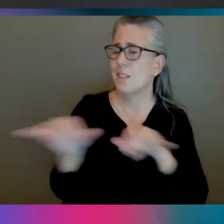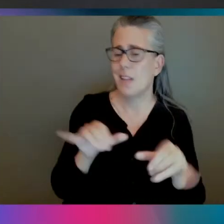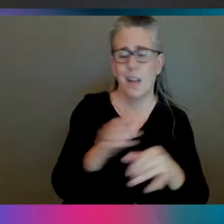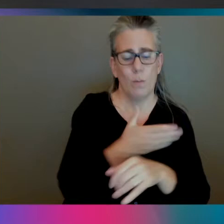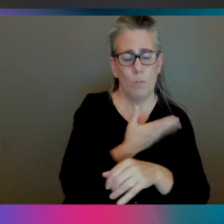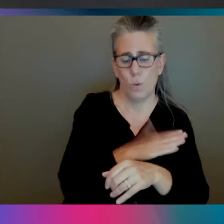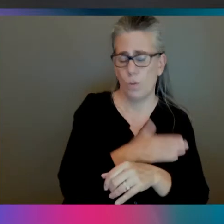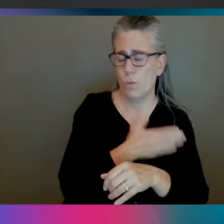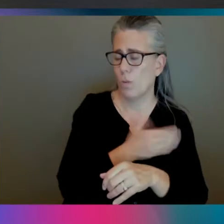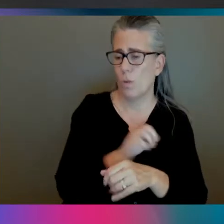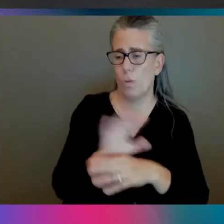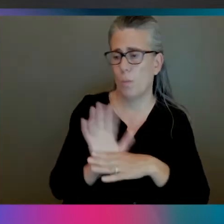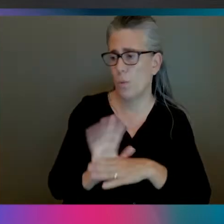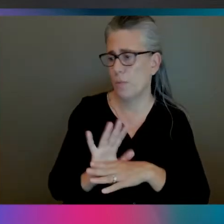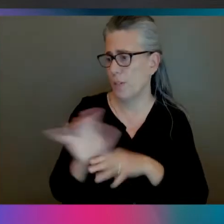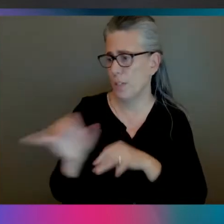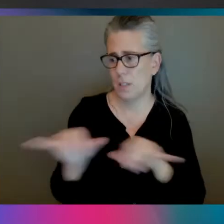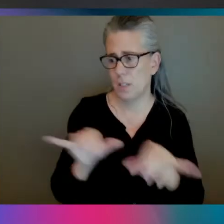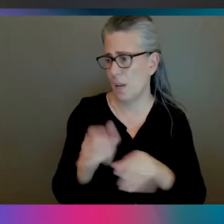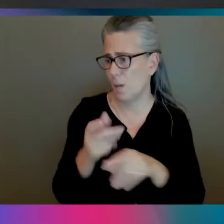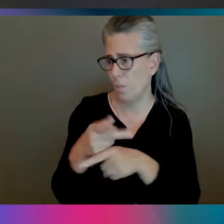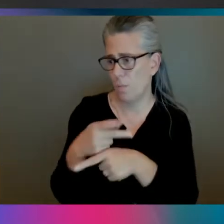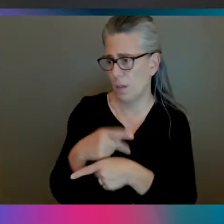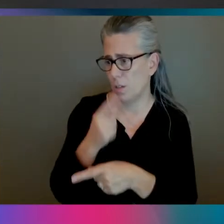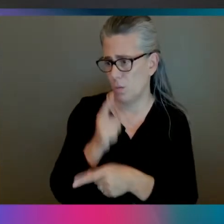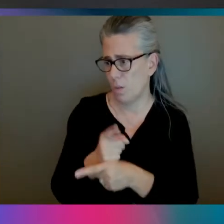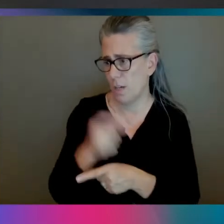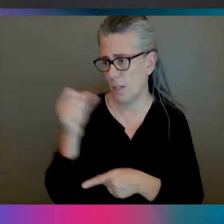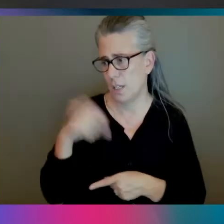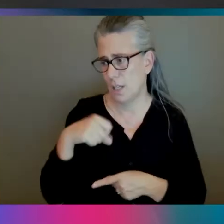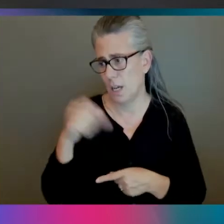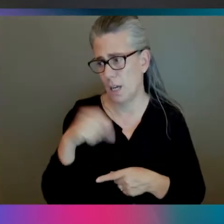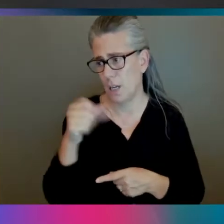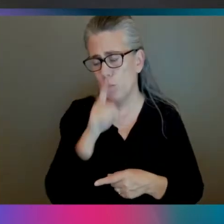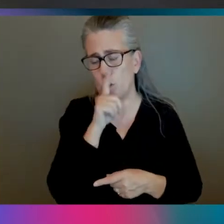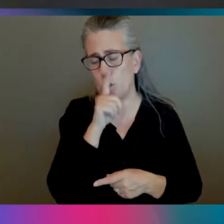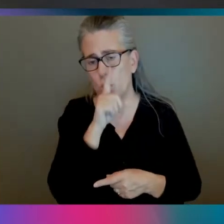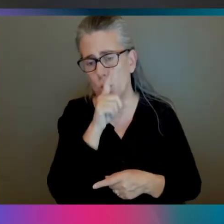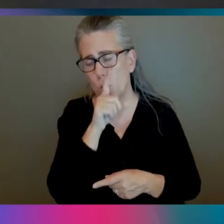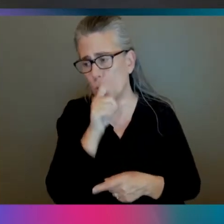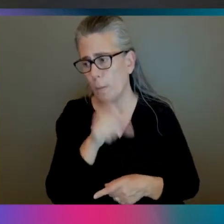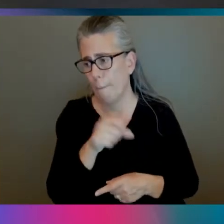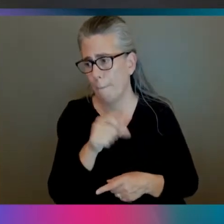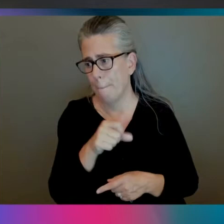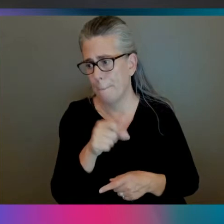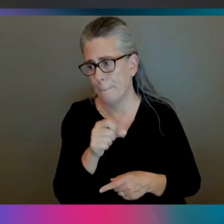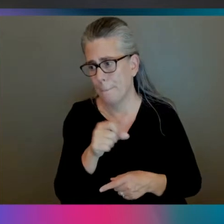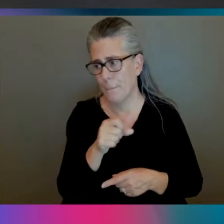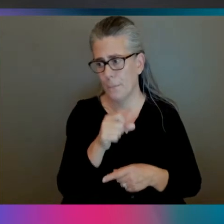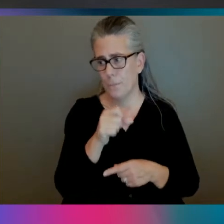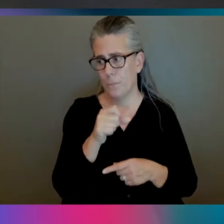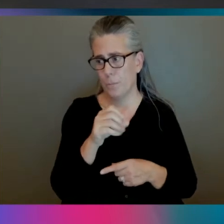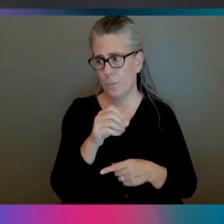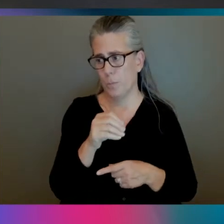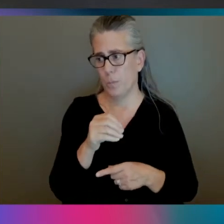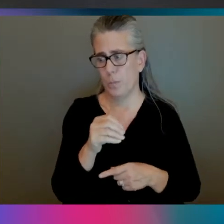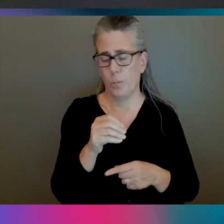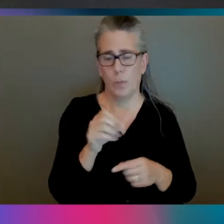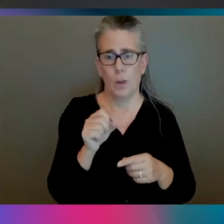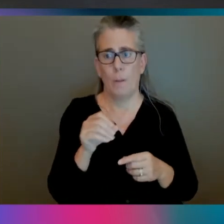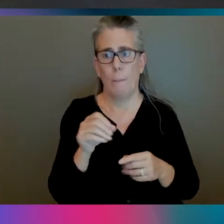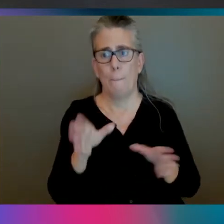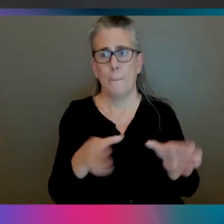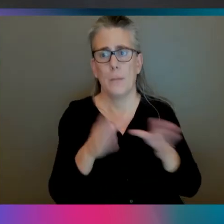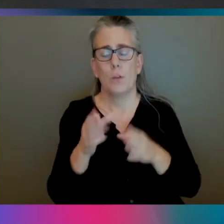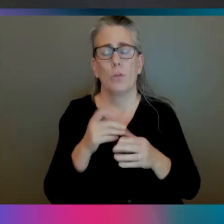Okay. And then we have standard evaluation techniques. This is one, remember, we're going to go and we're going to deploy that thing into an endpoint,